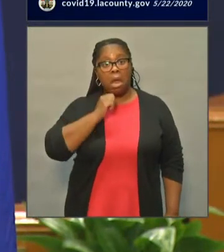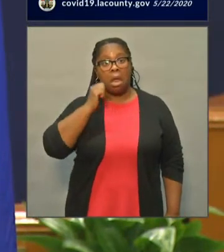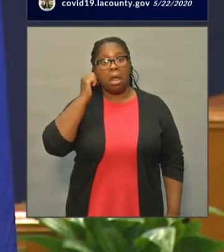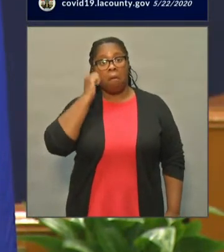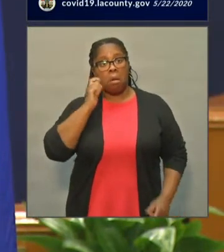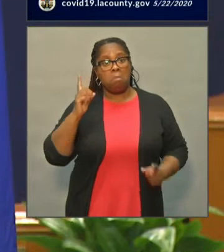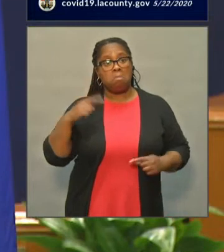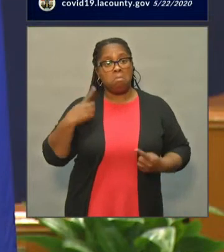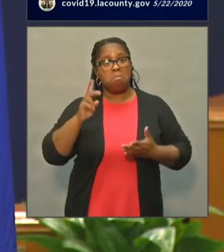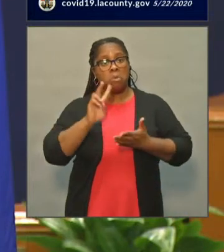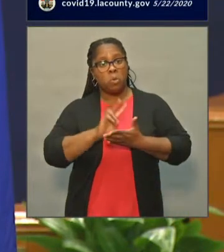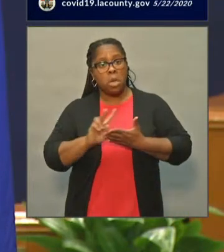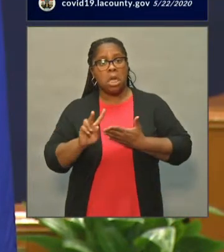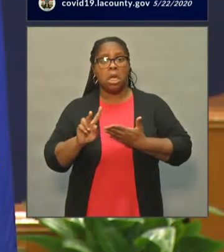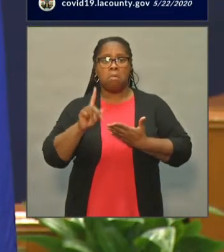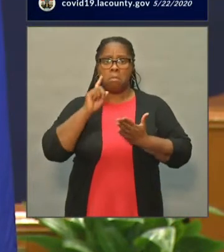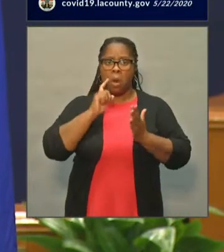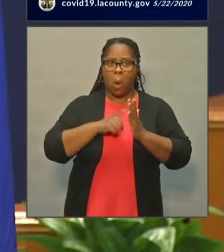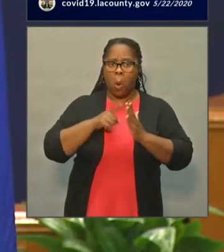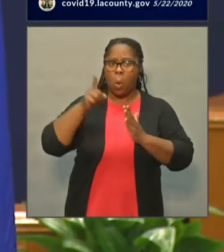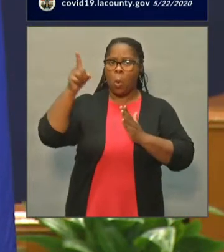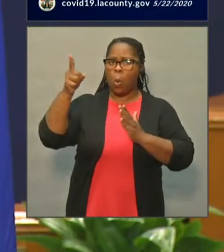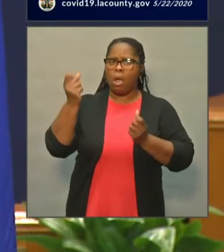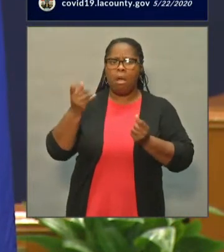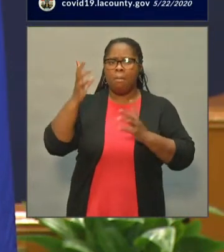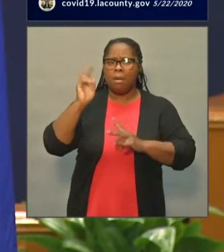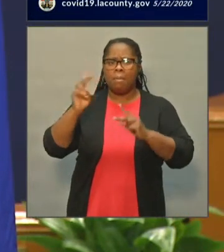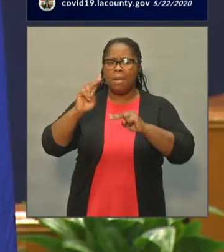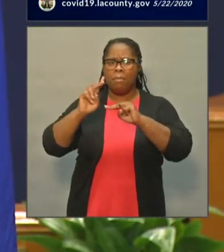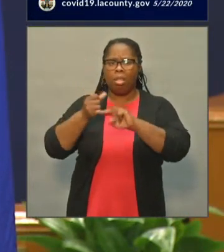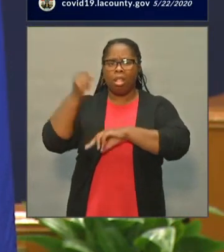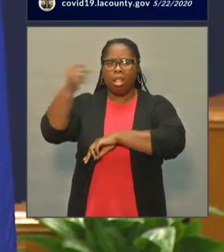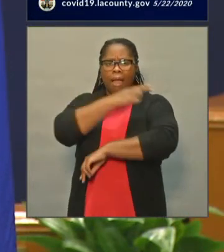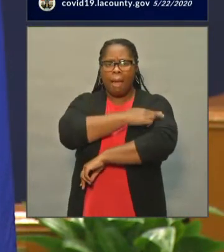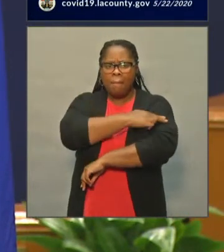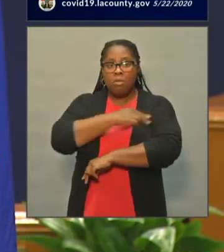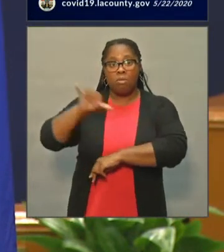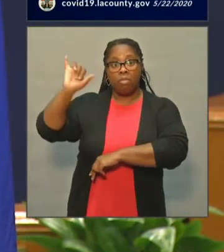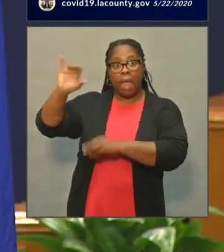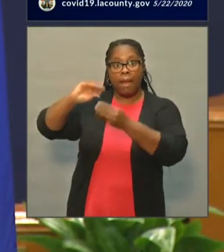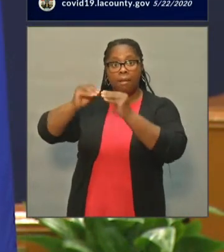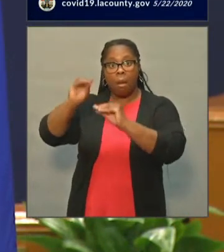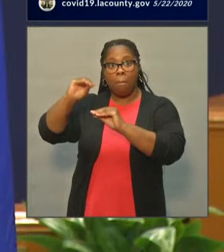to see a slight decrease in the number of people that are hospitalized.